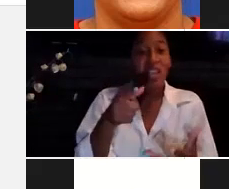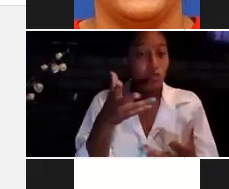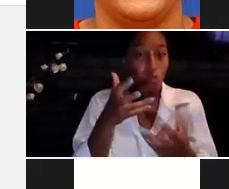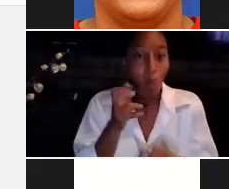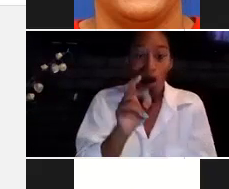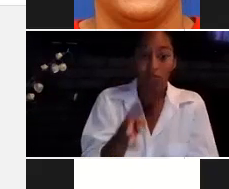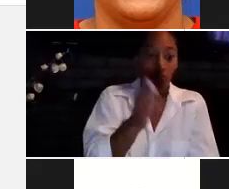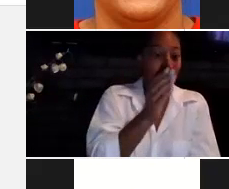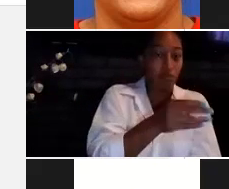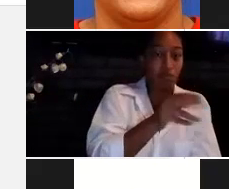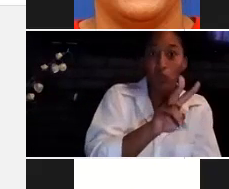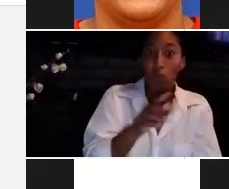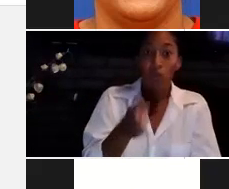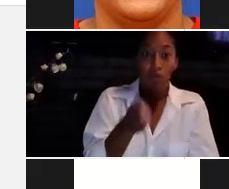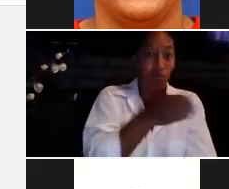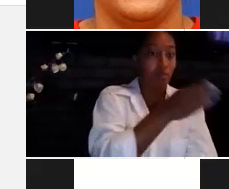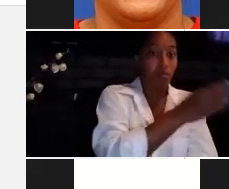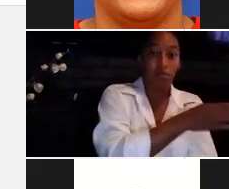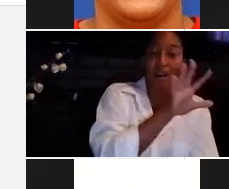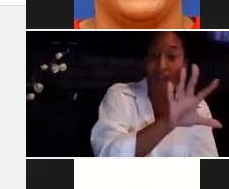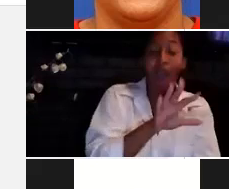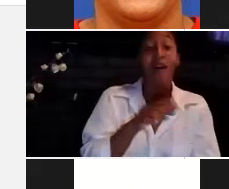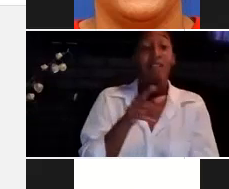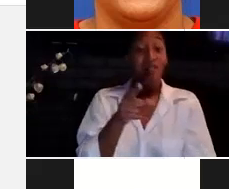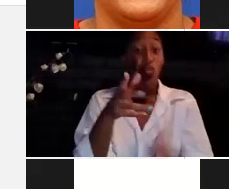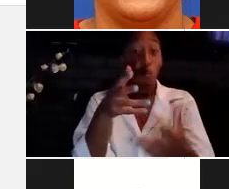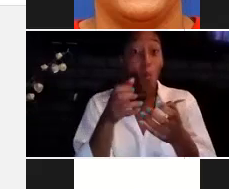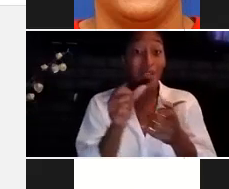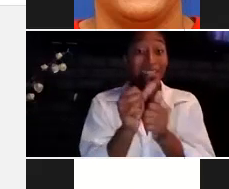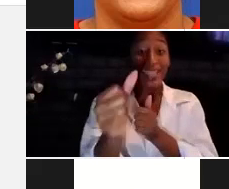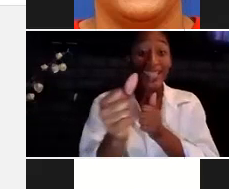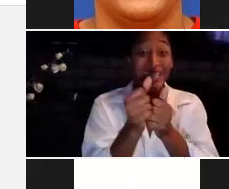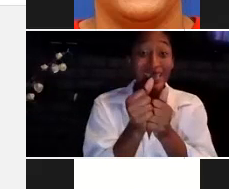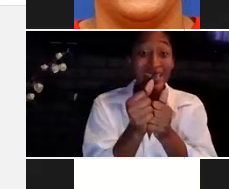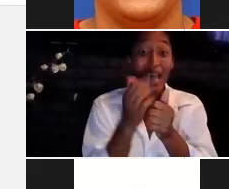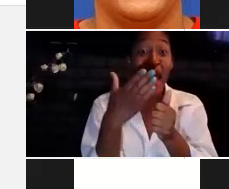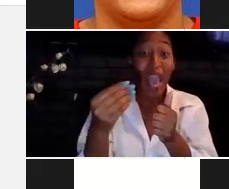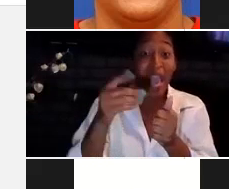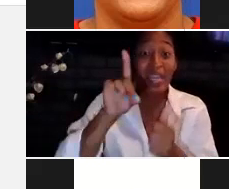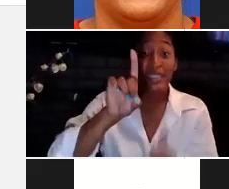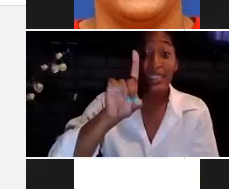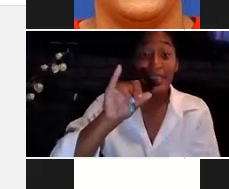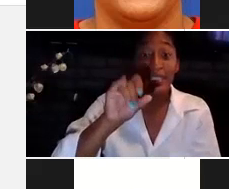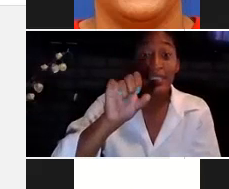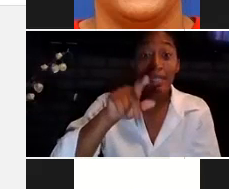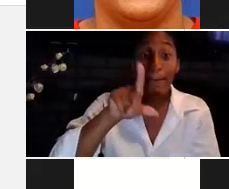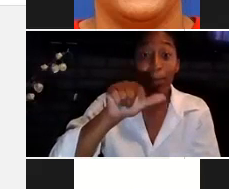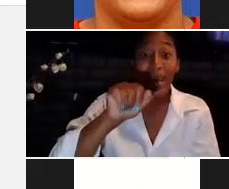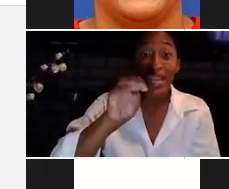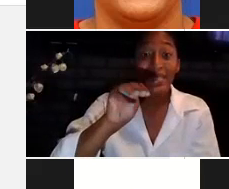specify distance and displacement, then you'll use meters. If you're using this number line for 1D motion to